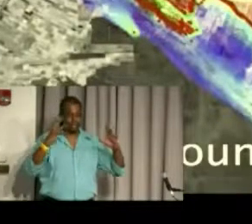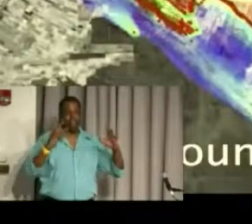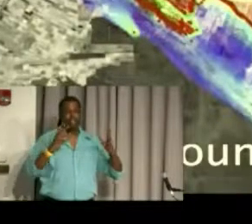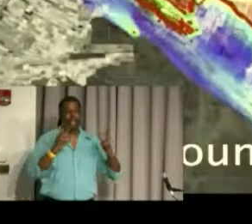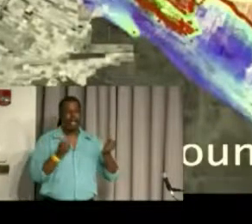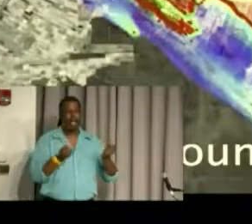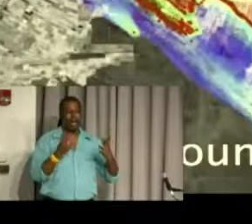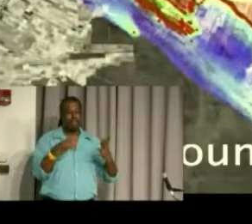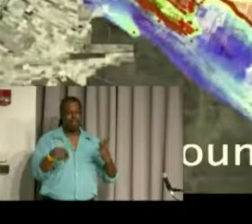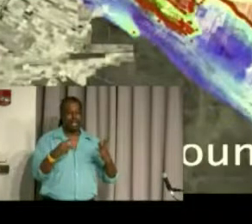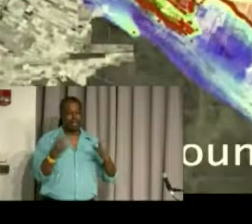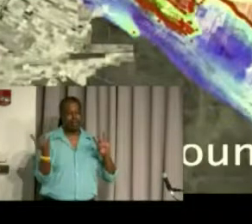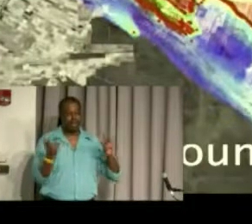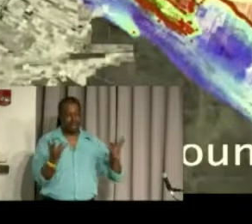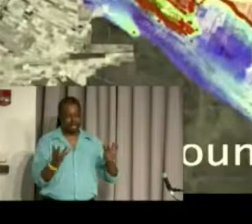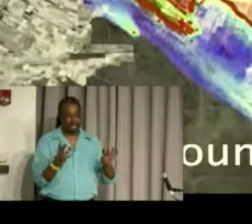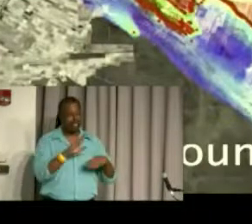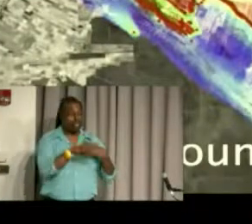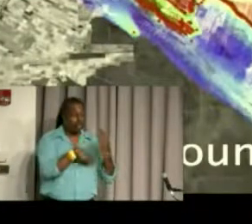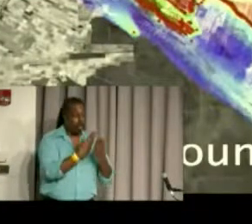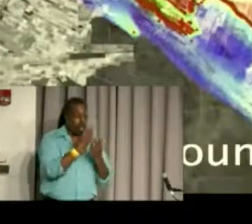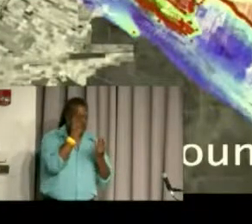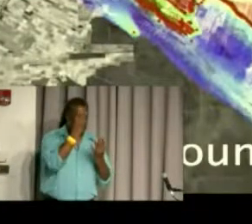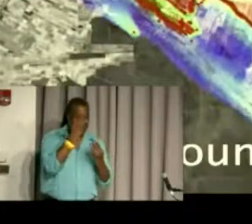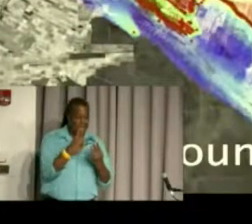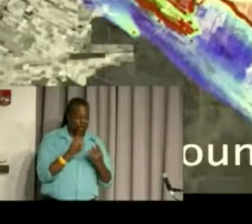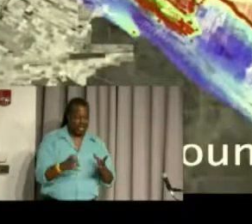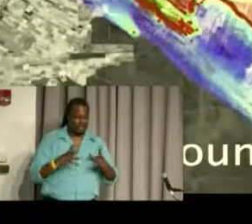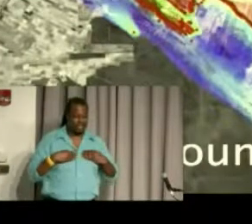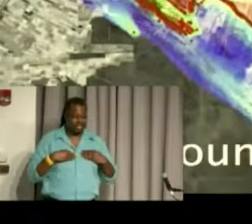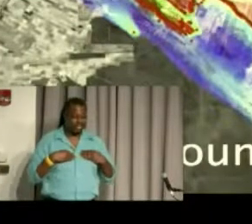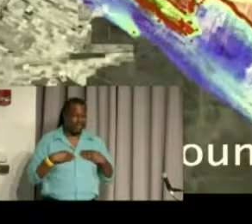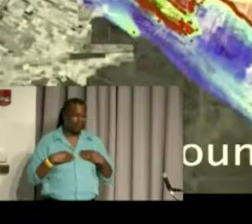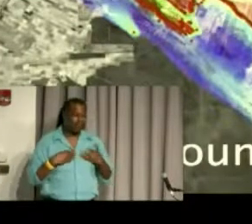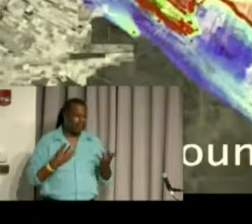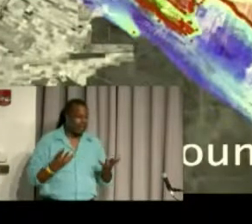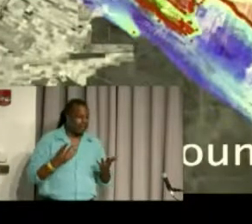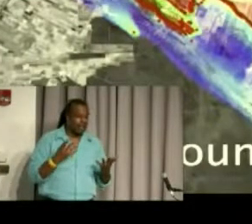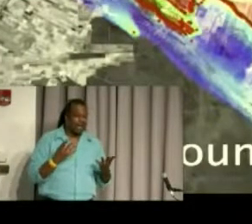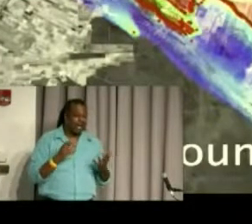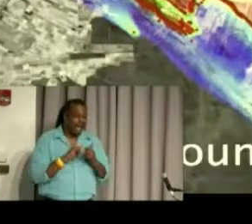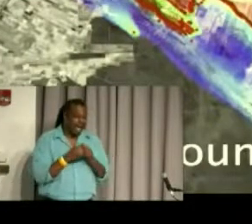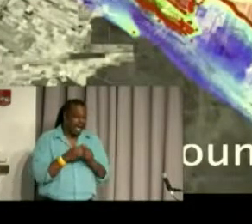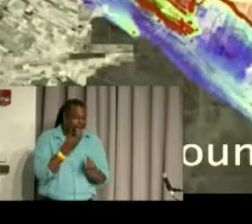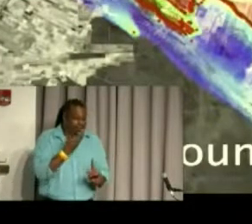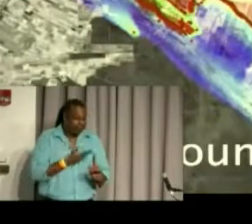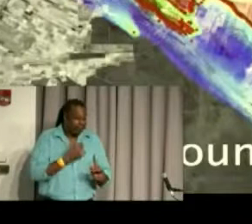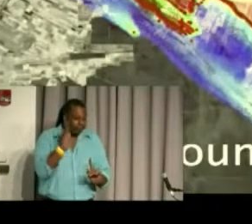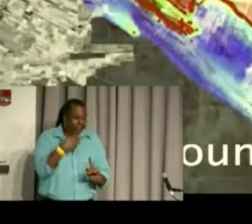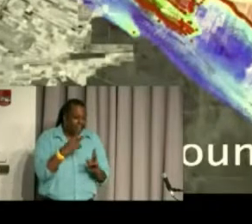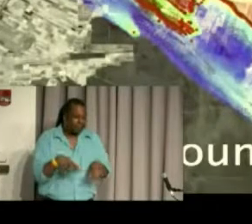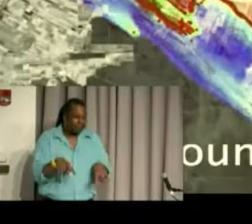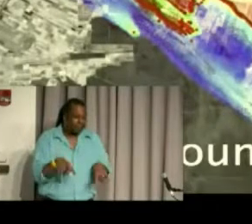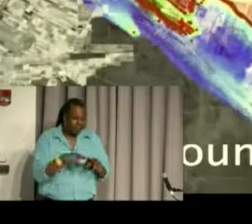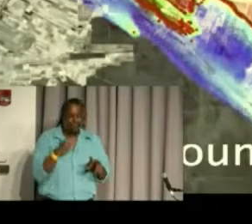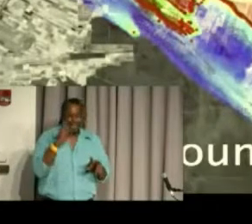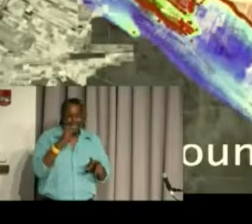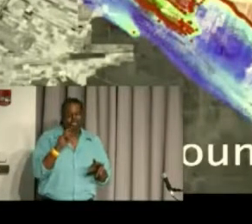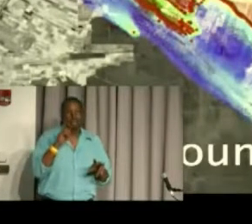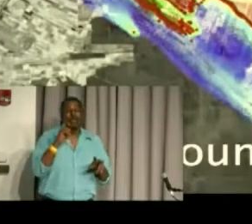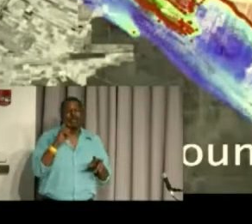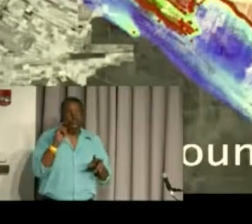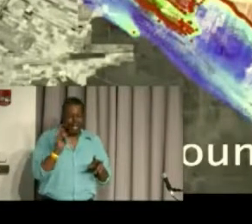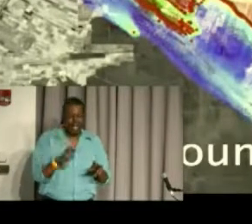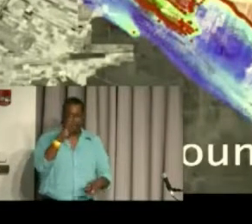So we have to take all of this data with a grain of salt and recognize that in many cases it could be vastly underestimating